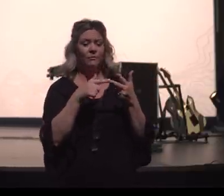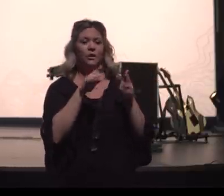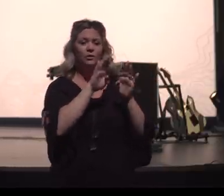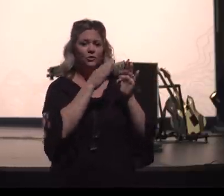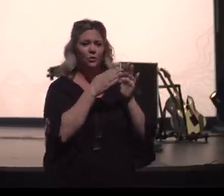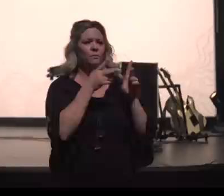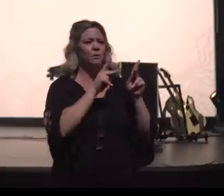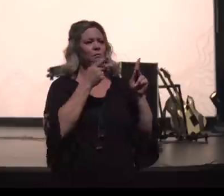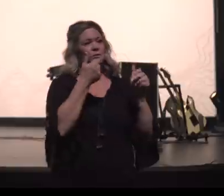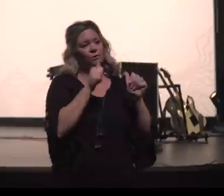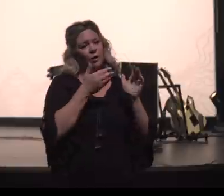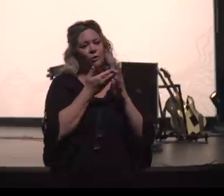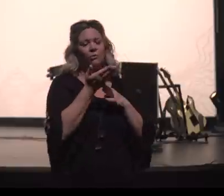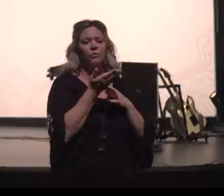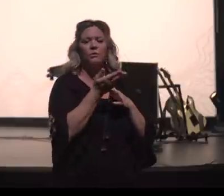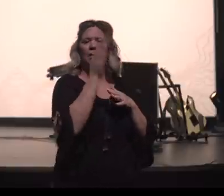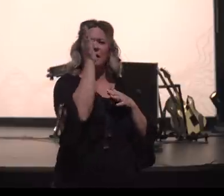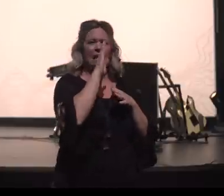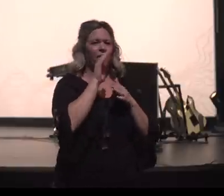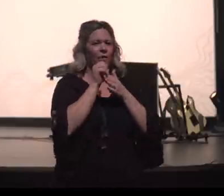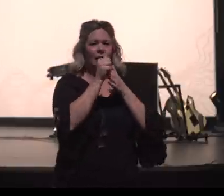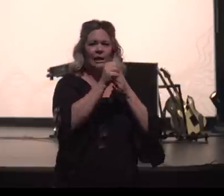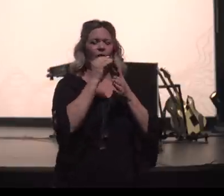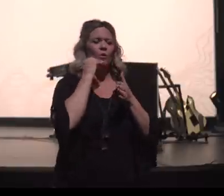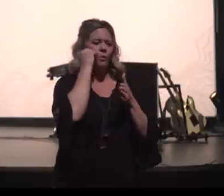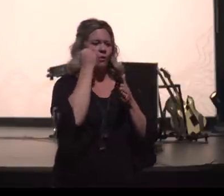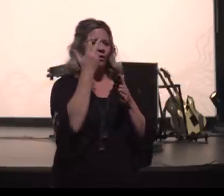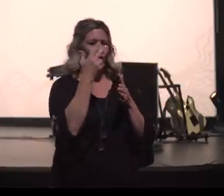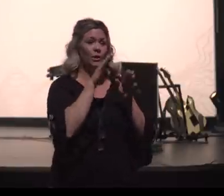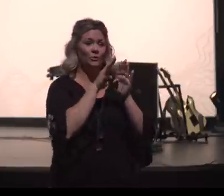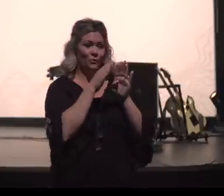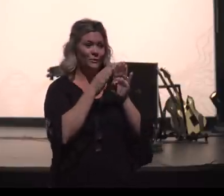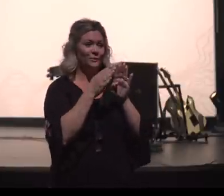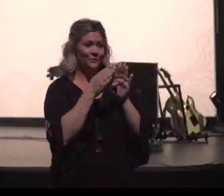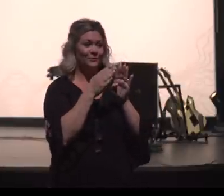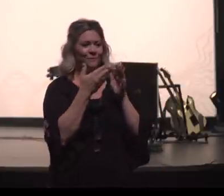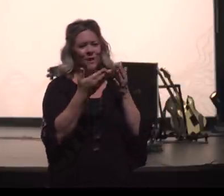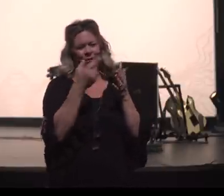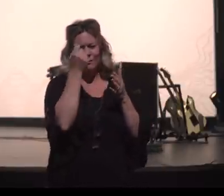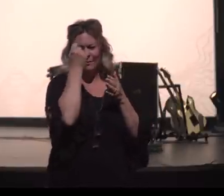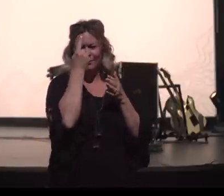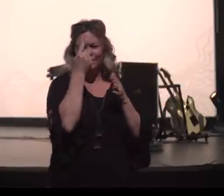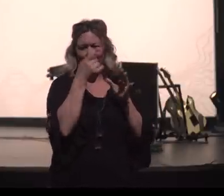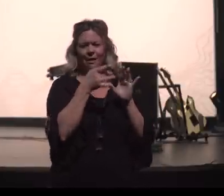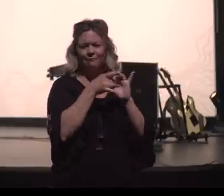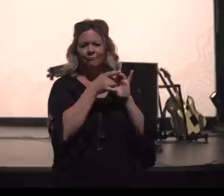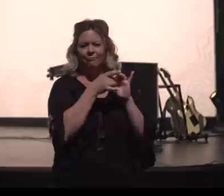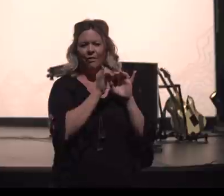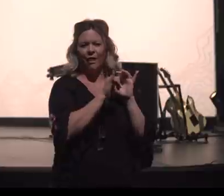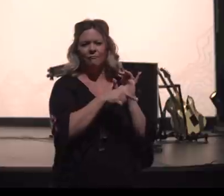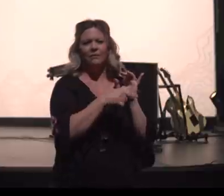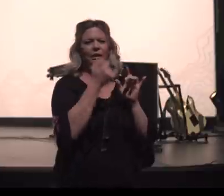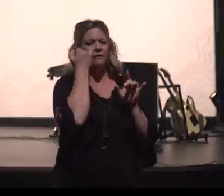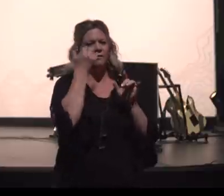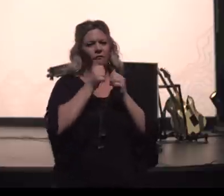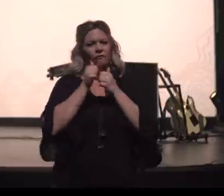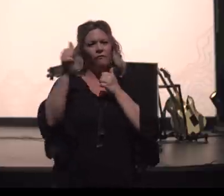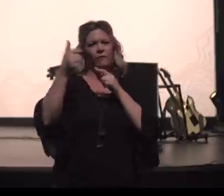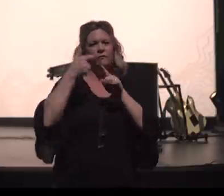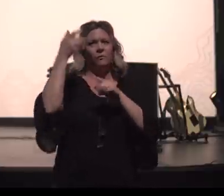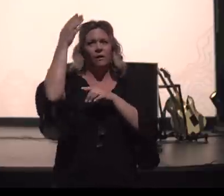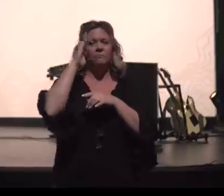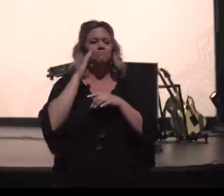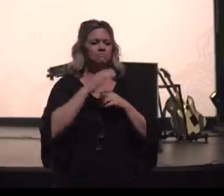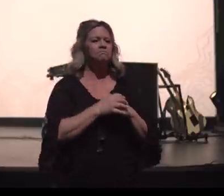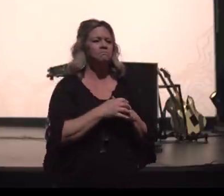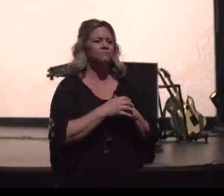through that never lead them home. These are three doors. And my guess is you might relate with one if you've been far from God. Here's the